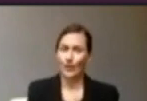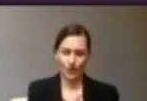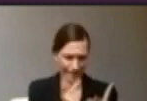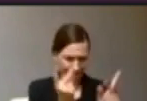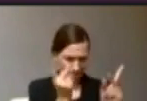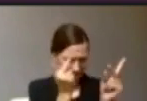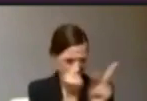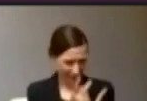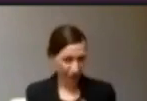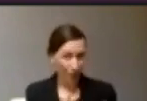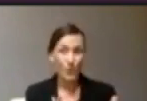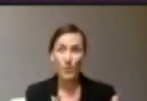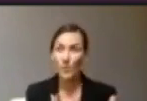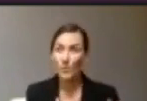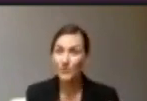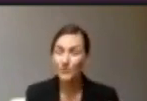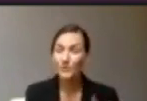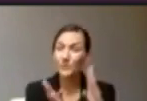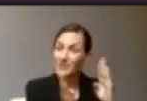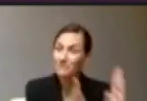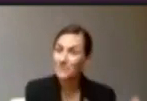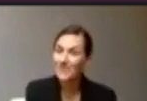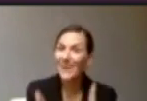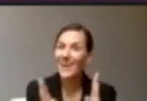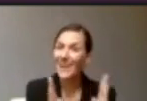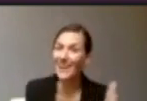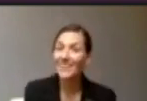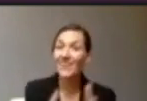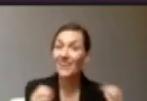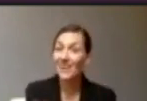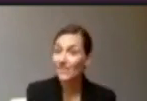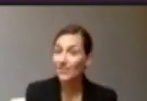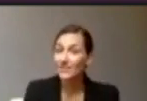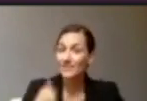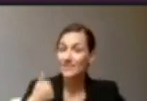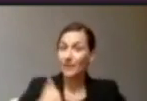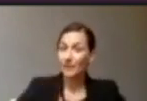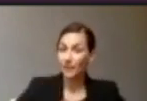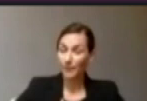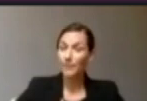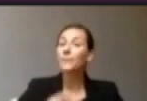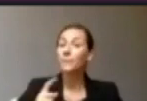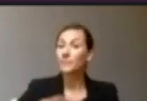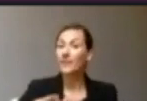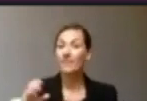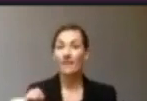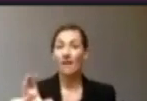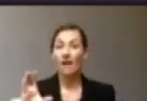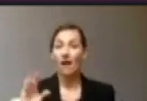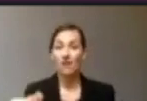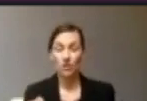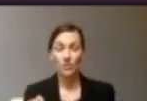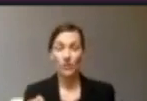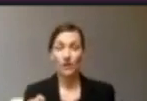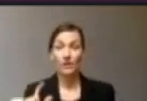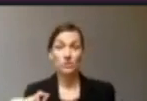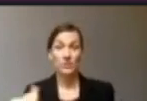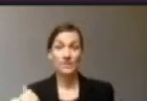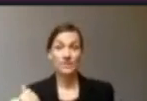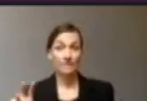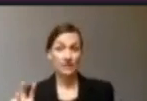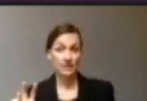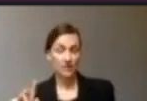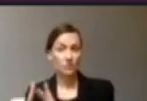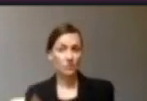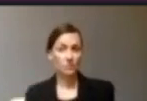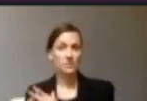what we want to do and planning and really getting everything set up. And then in October of 2017, we started